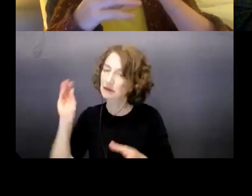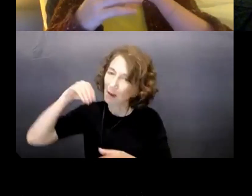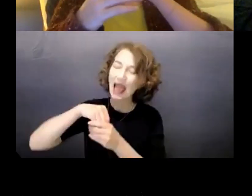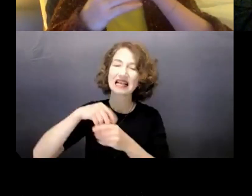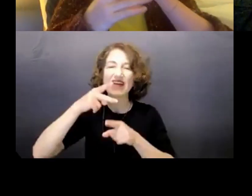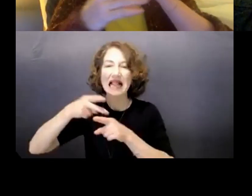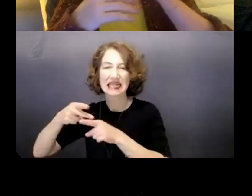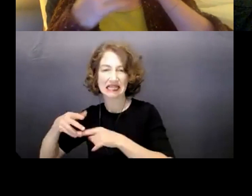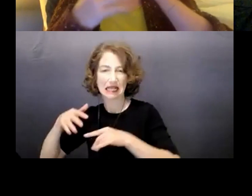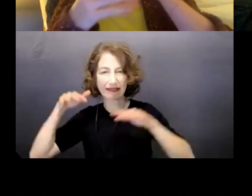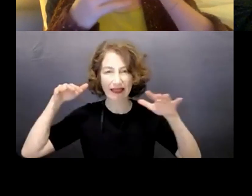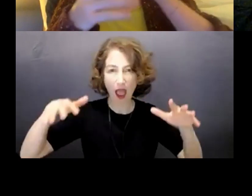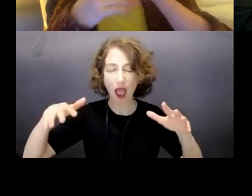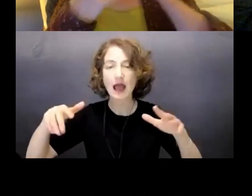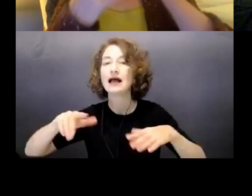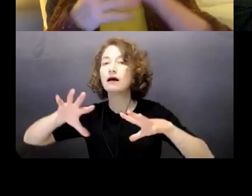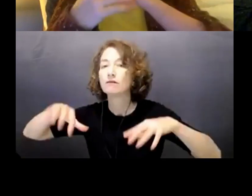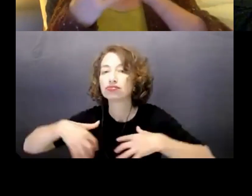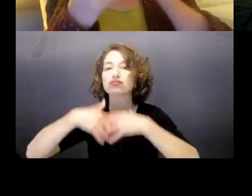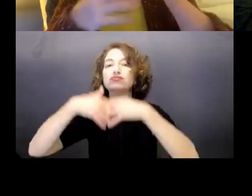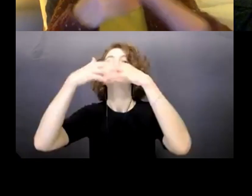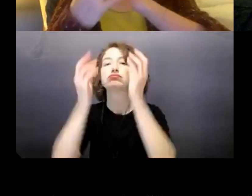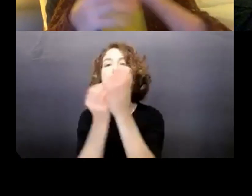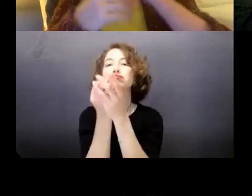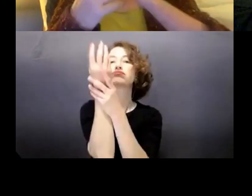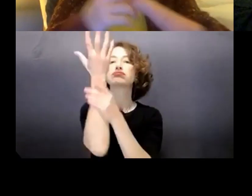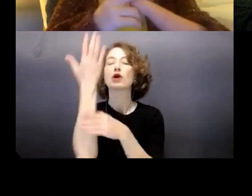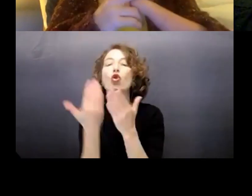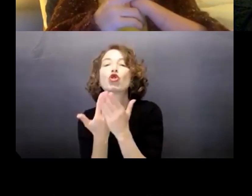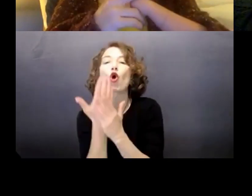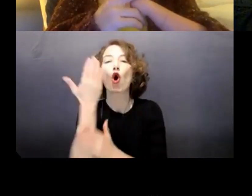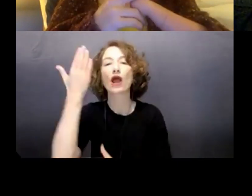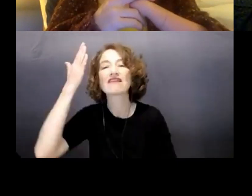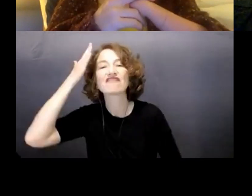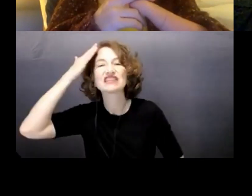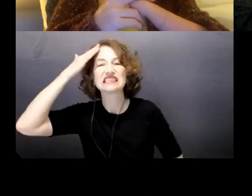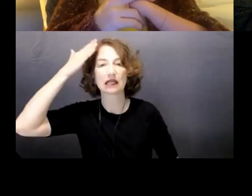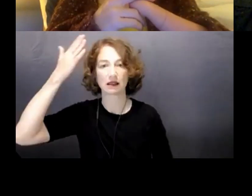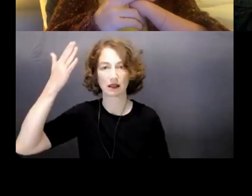think there's a new knowledge, or it makes space for